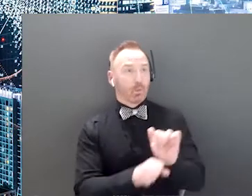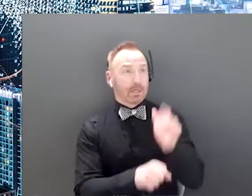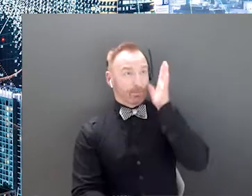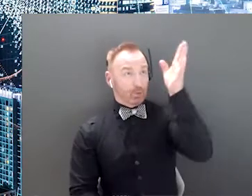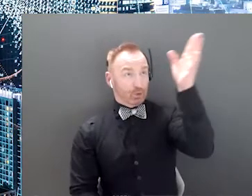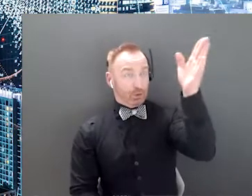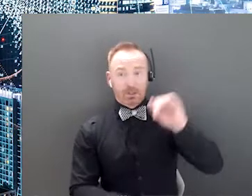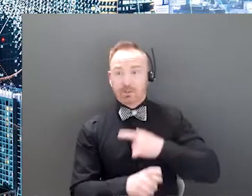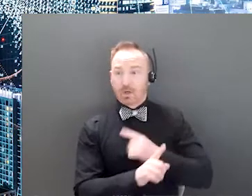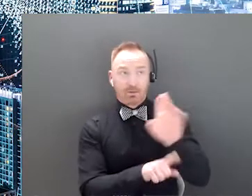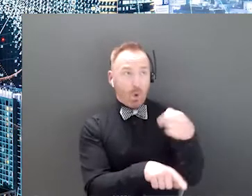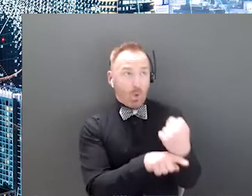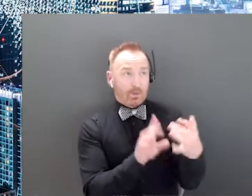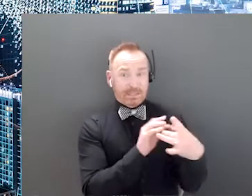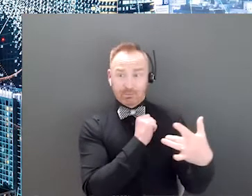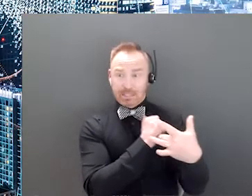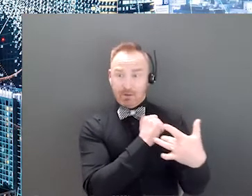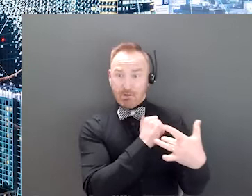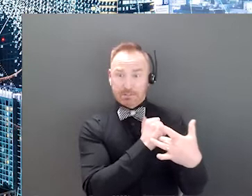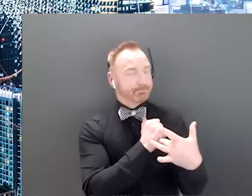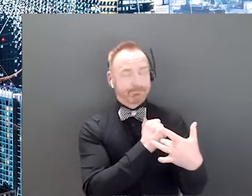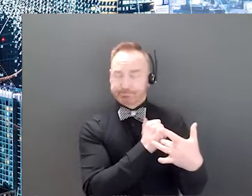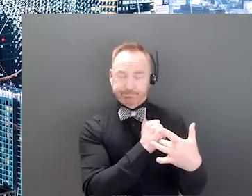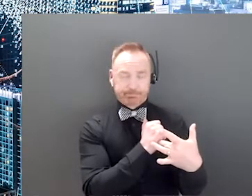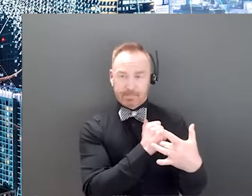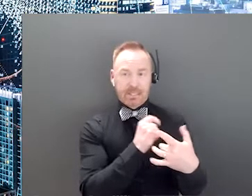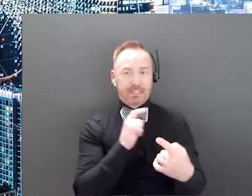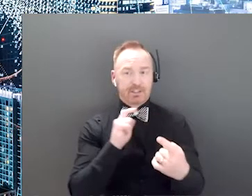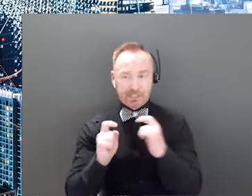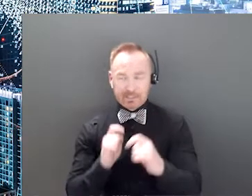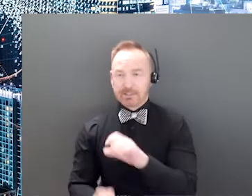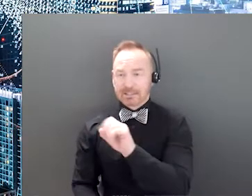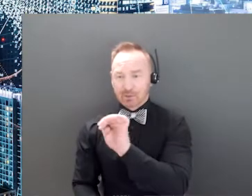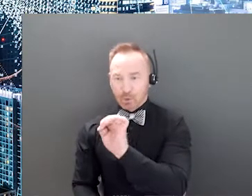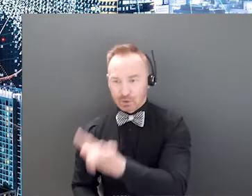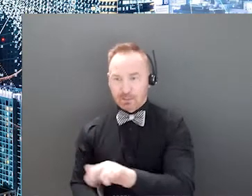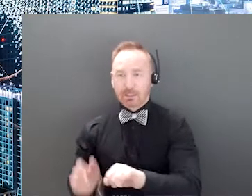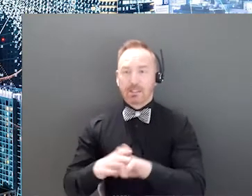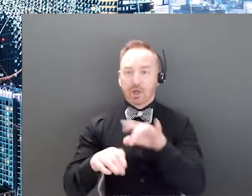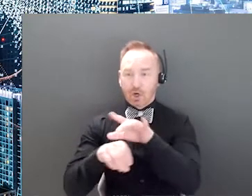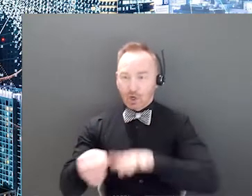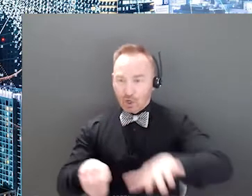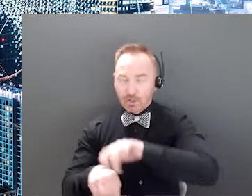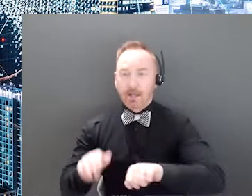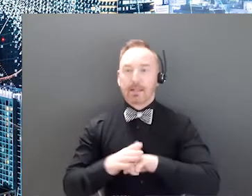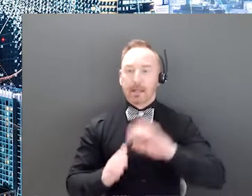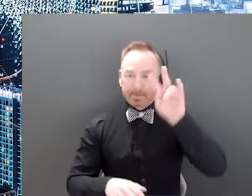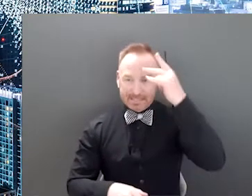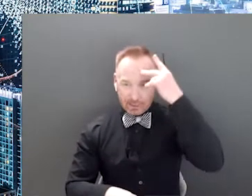technology. It includes changes caused by social, demographic, political, as well as environmental